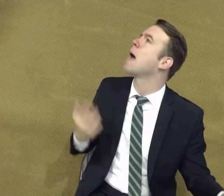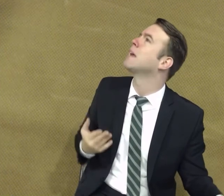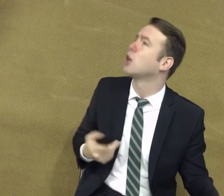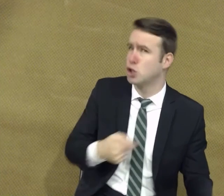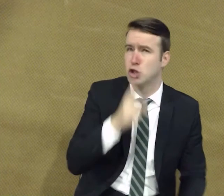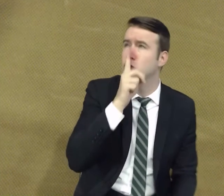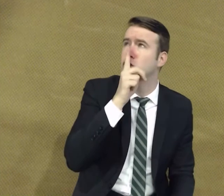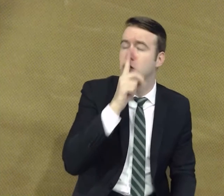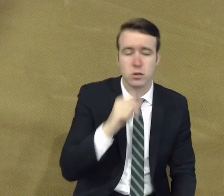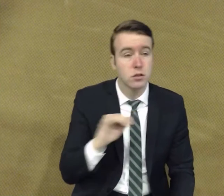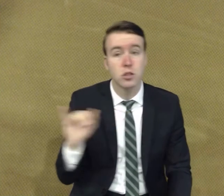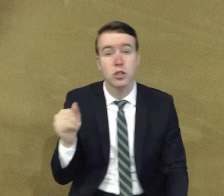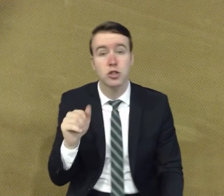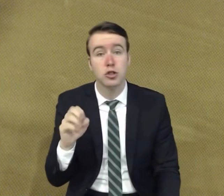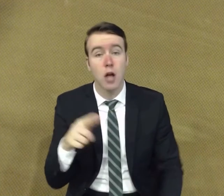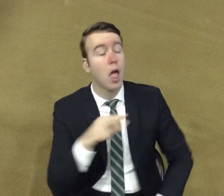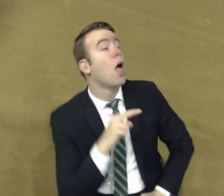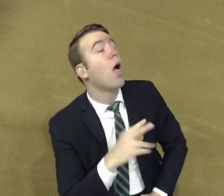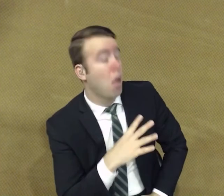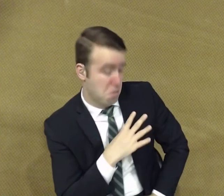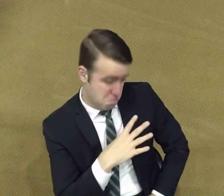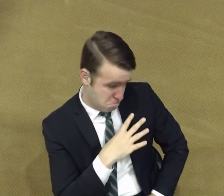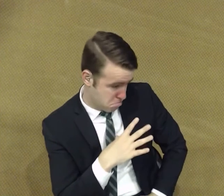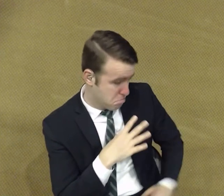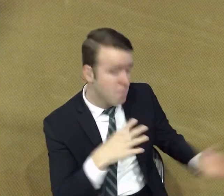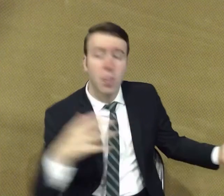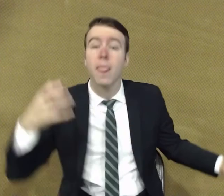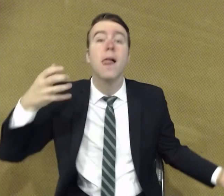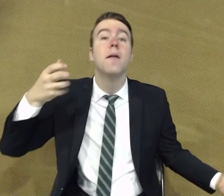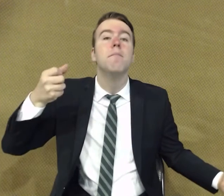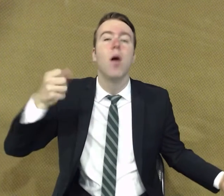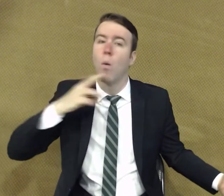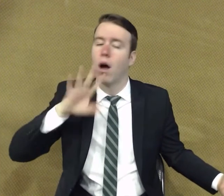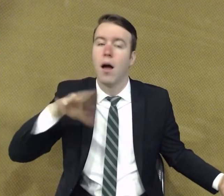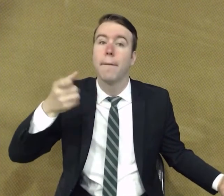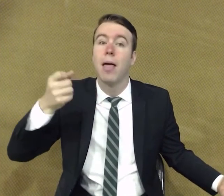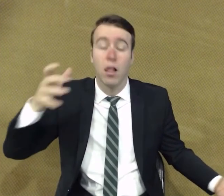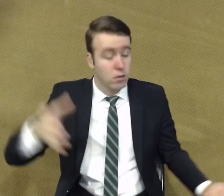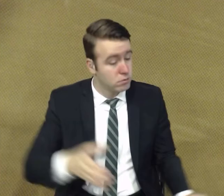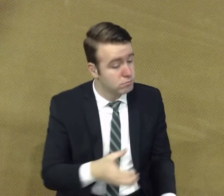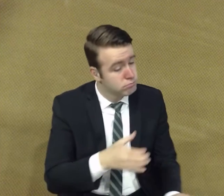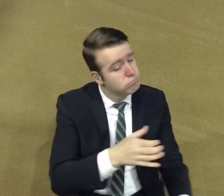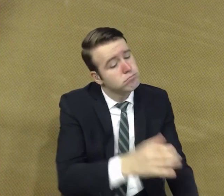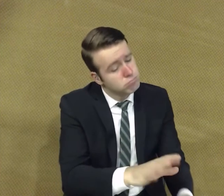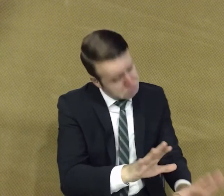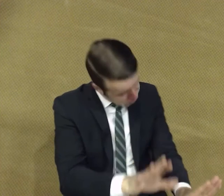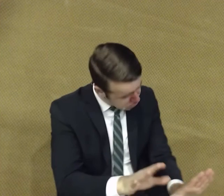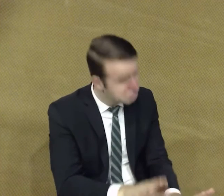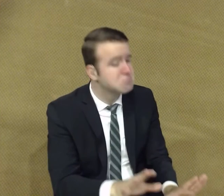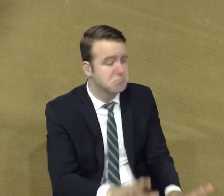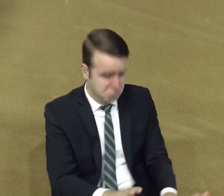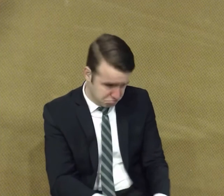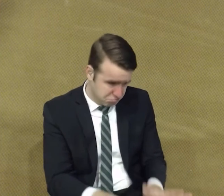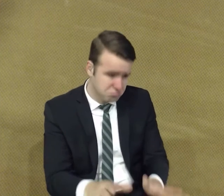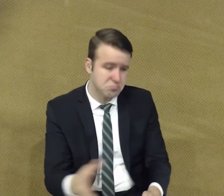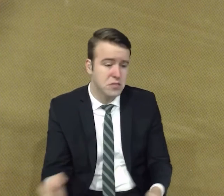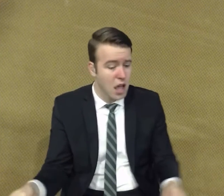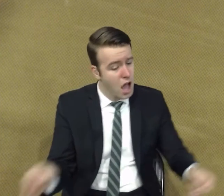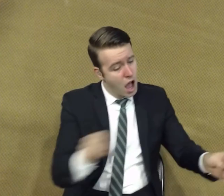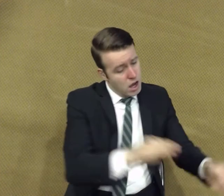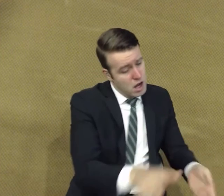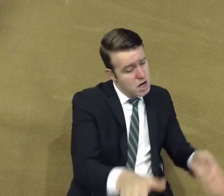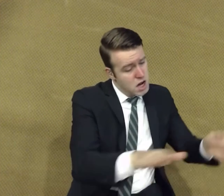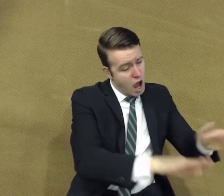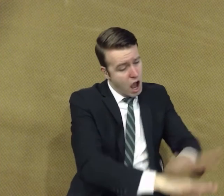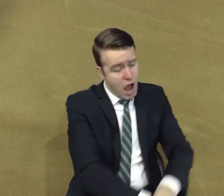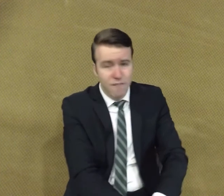I'm here. And Jael doesn't give him water, she gives him milk. And she lays him down and gives him a cover,